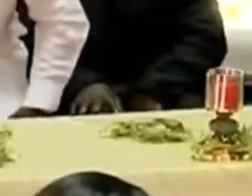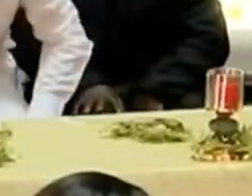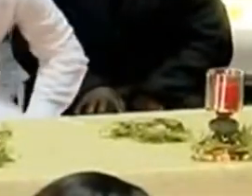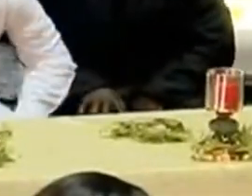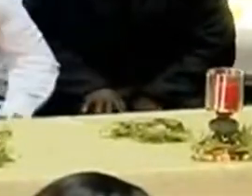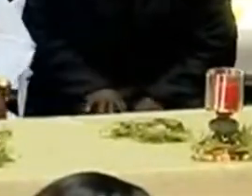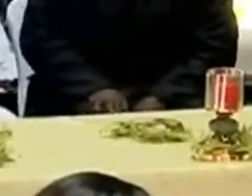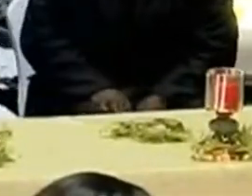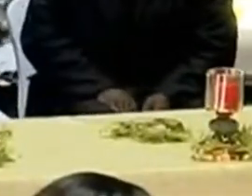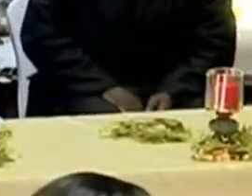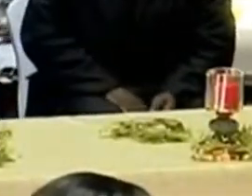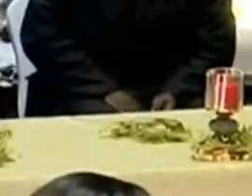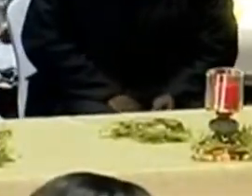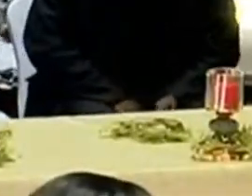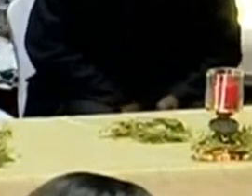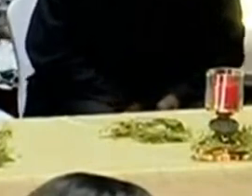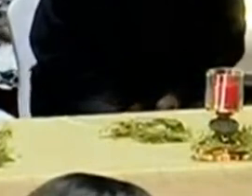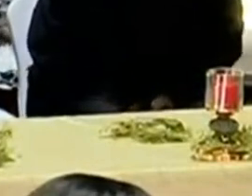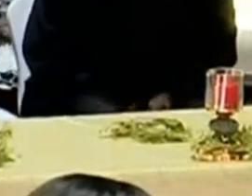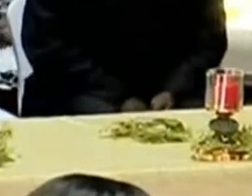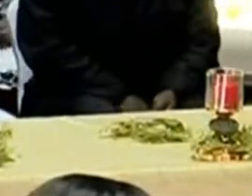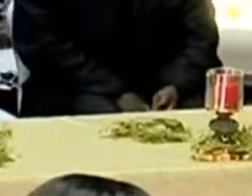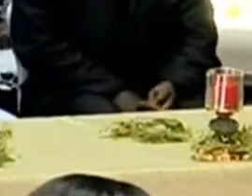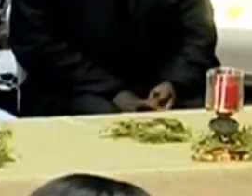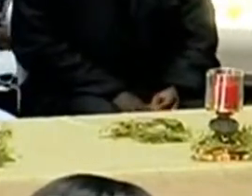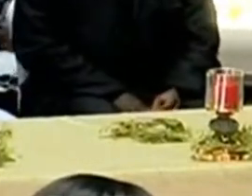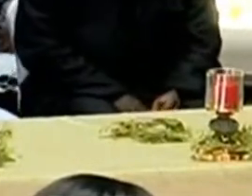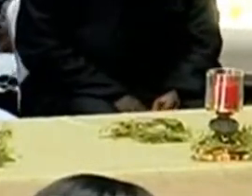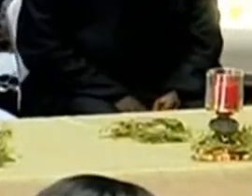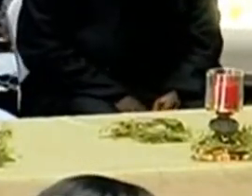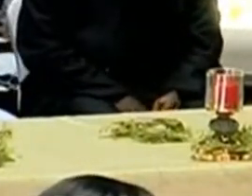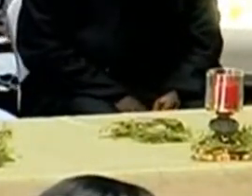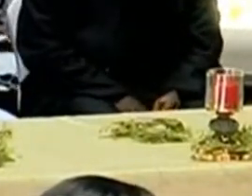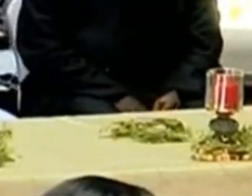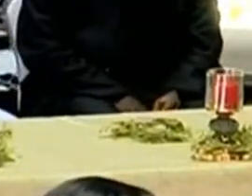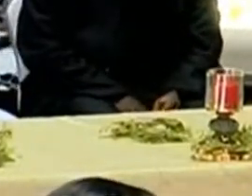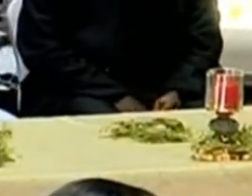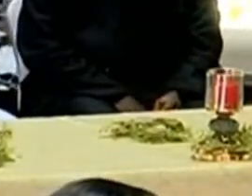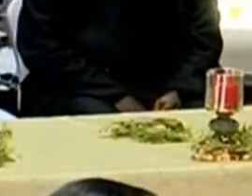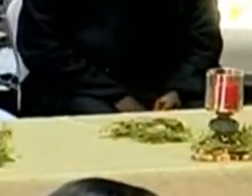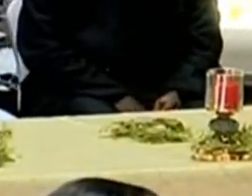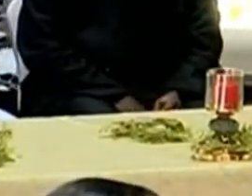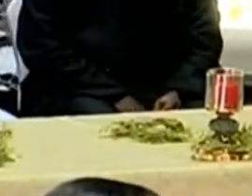leading us in prayer to take the shortest time possible. Thanksgiving will be